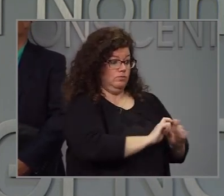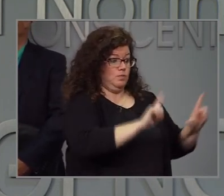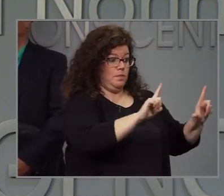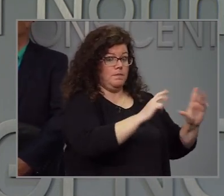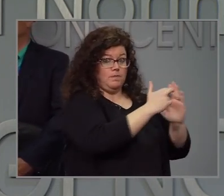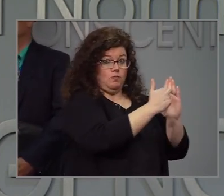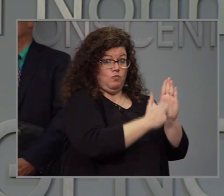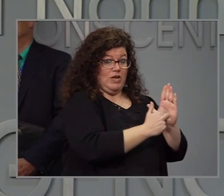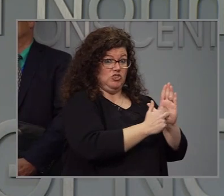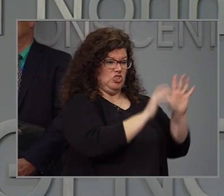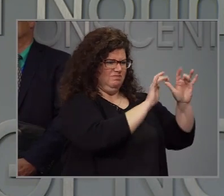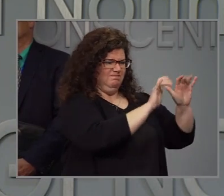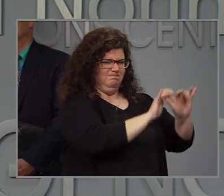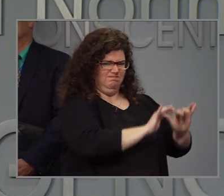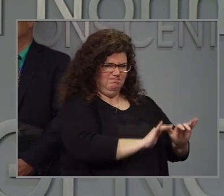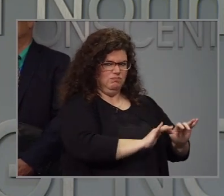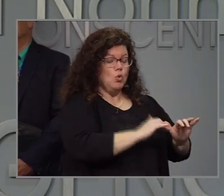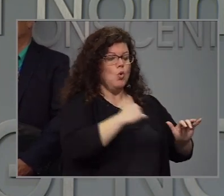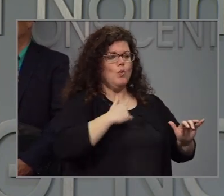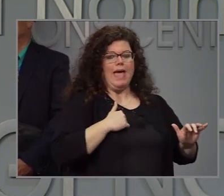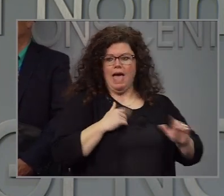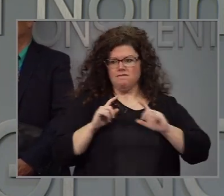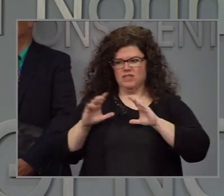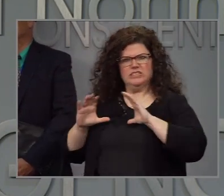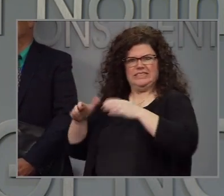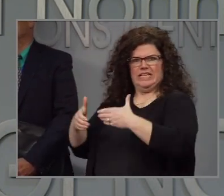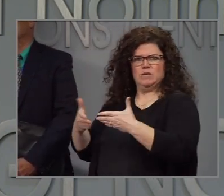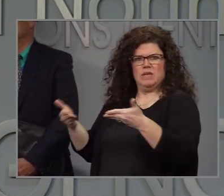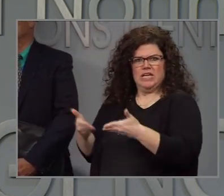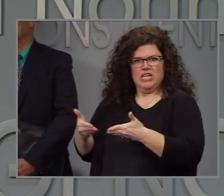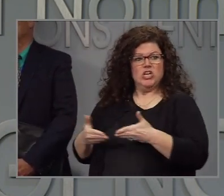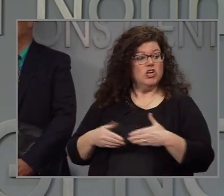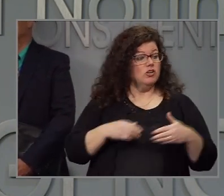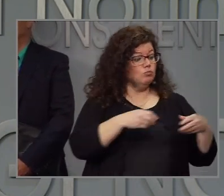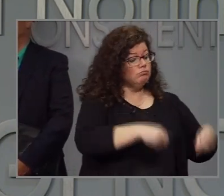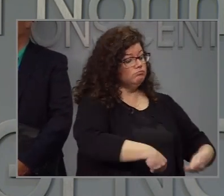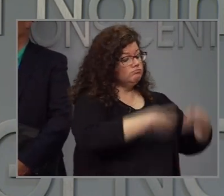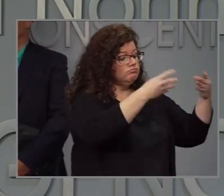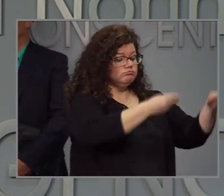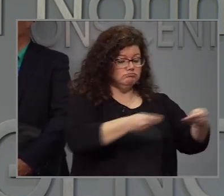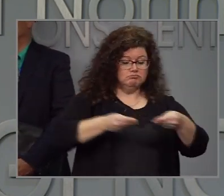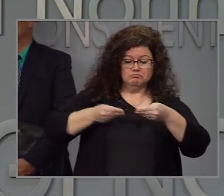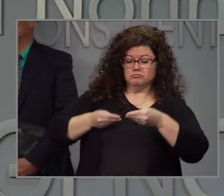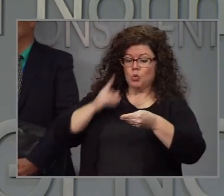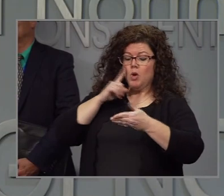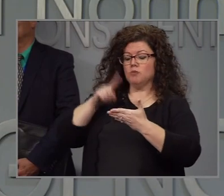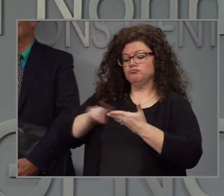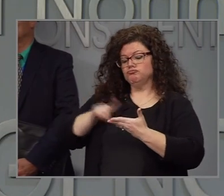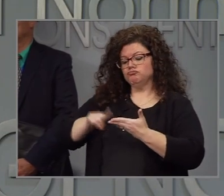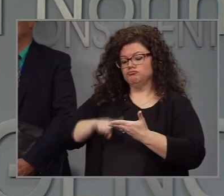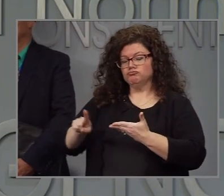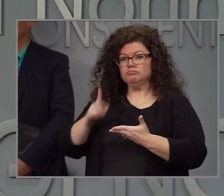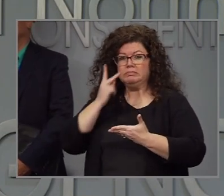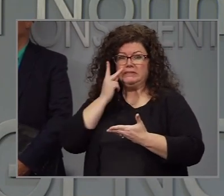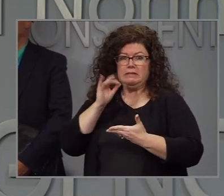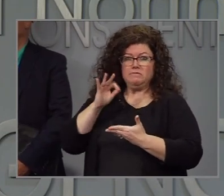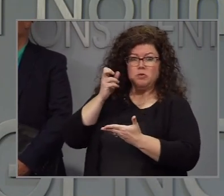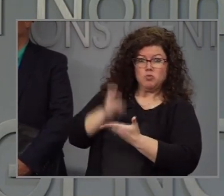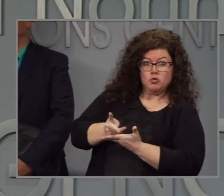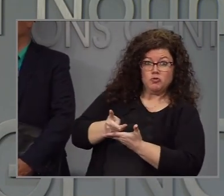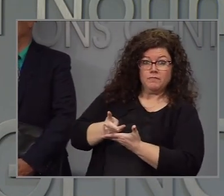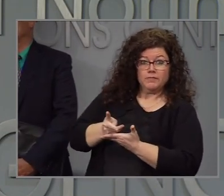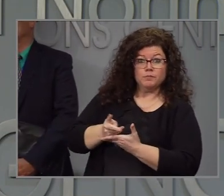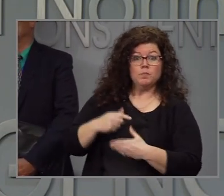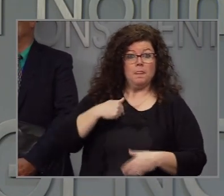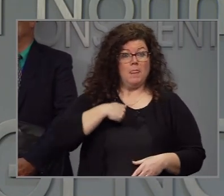the website, we have a team of purchasing experts who vet those offers. To date, the CERT purchasing team, that's the